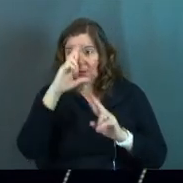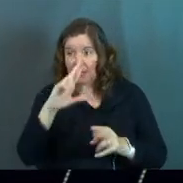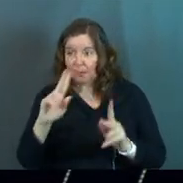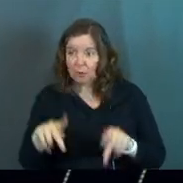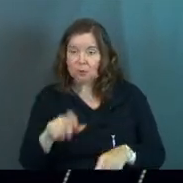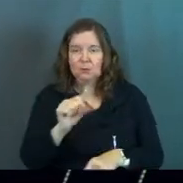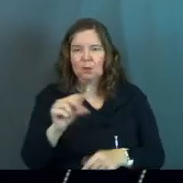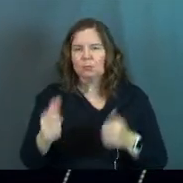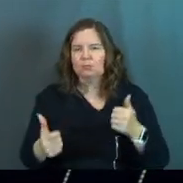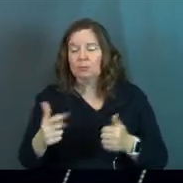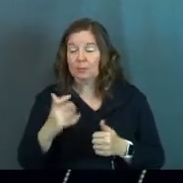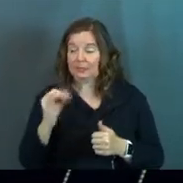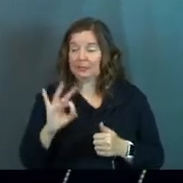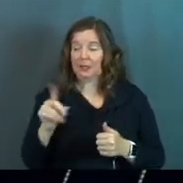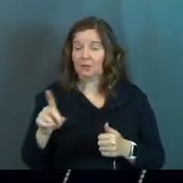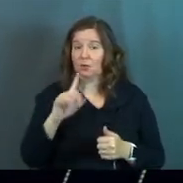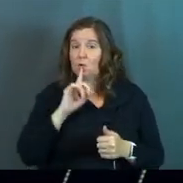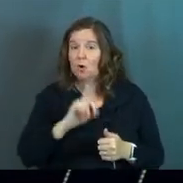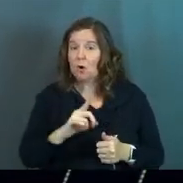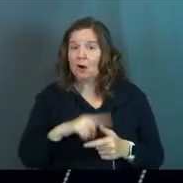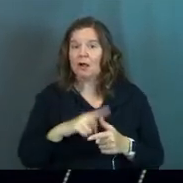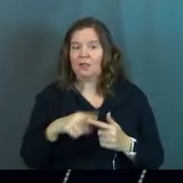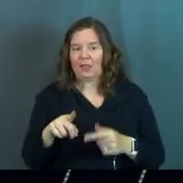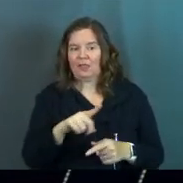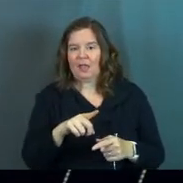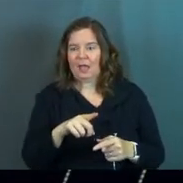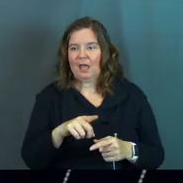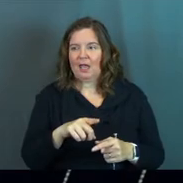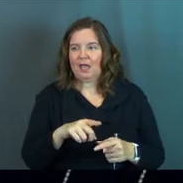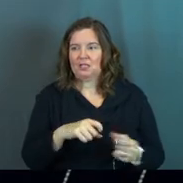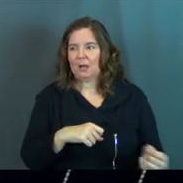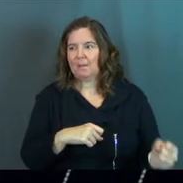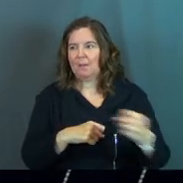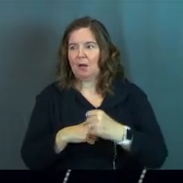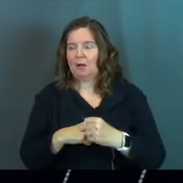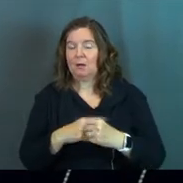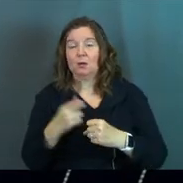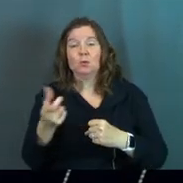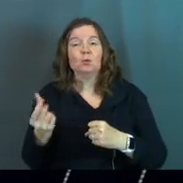respectable person? Because if you are, they just threw the first punch.